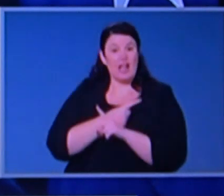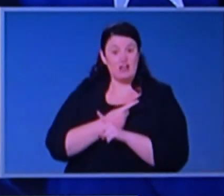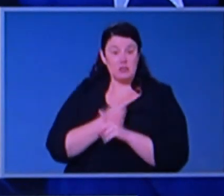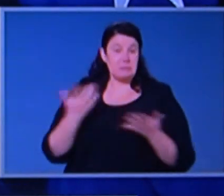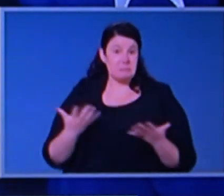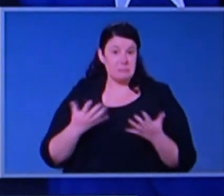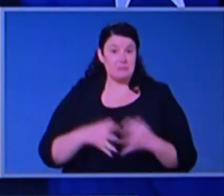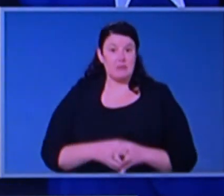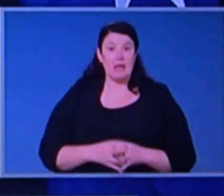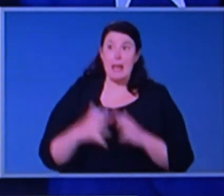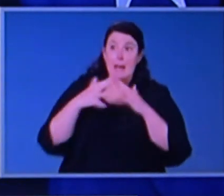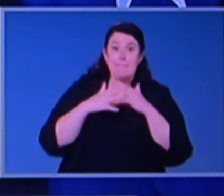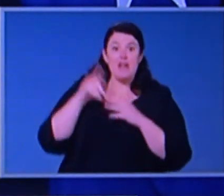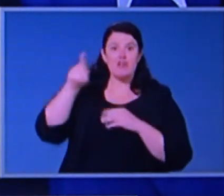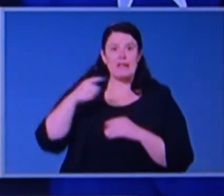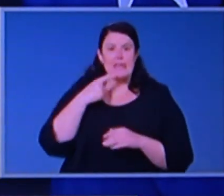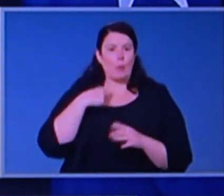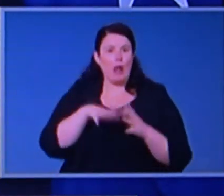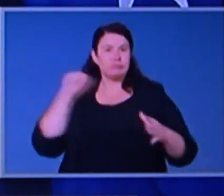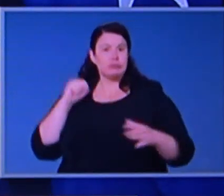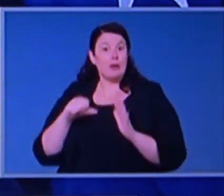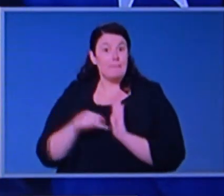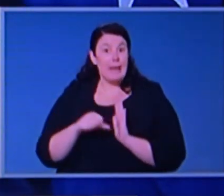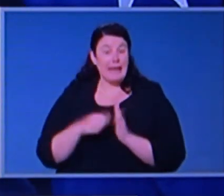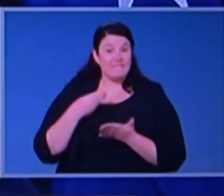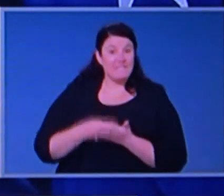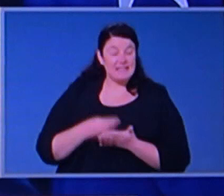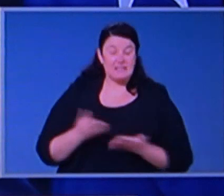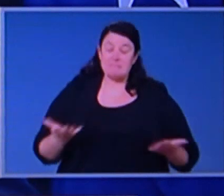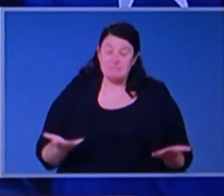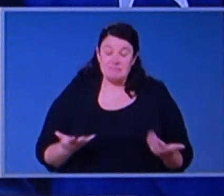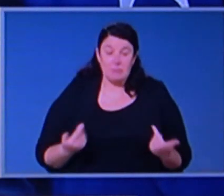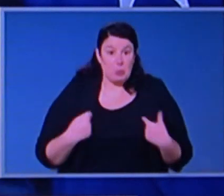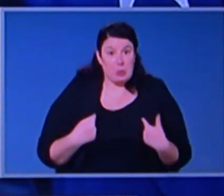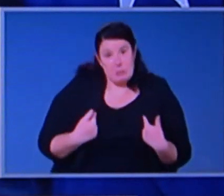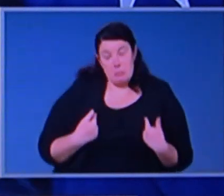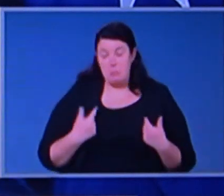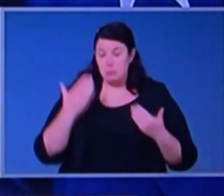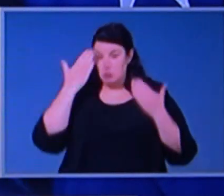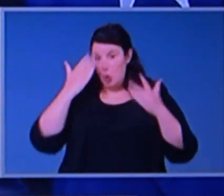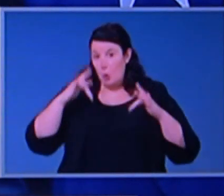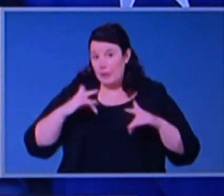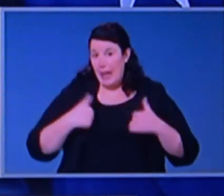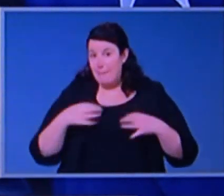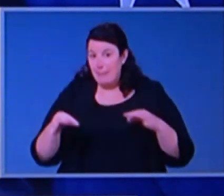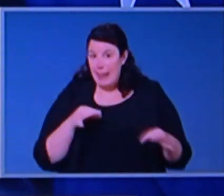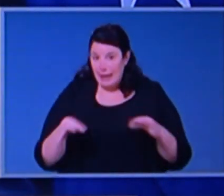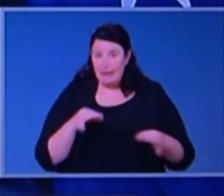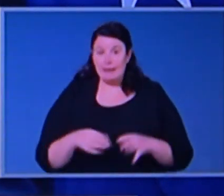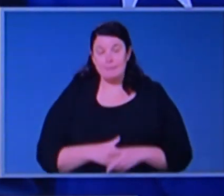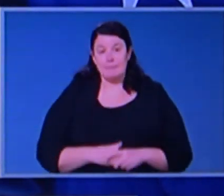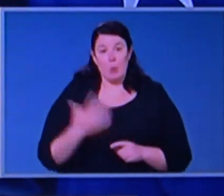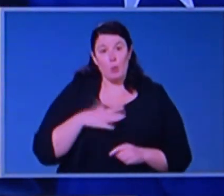ultimately takes on funding will be a matter for them. We will certainly want to see an improved set of arrangements at the